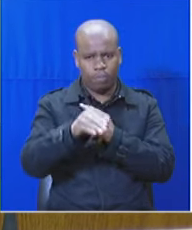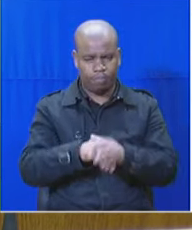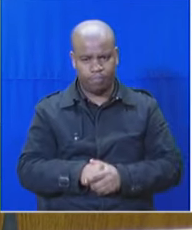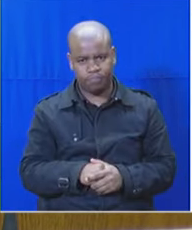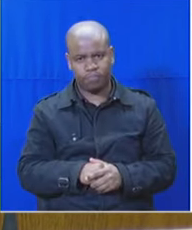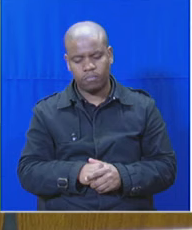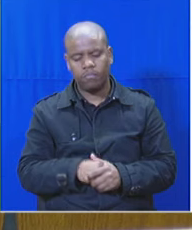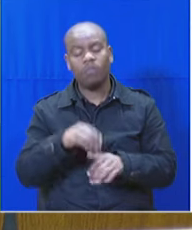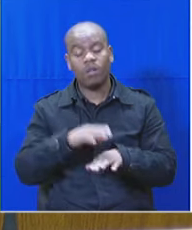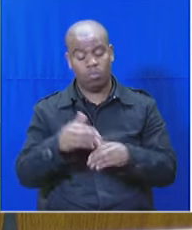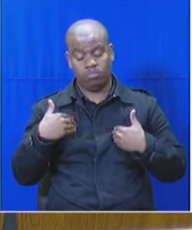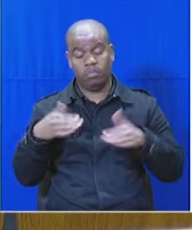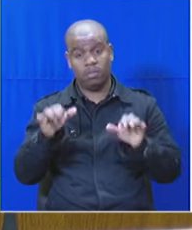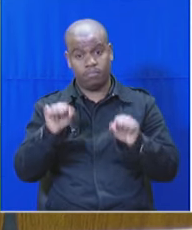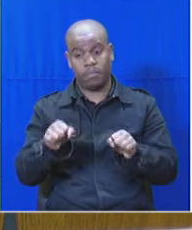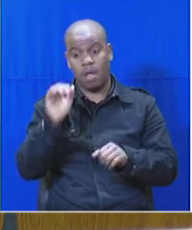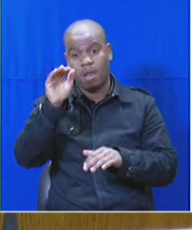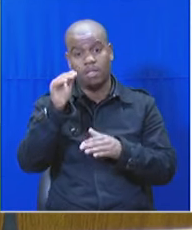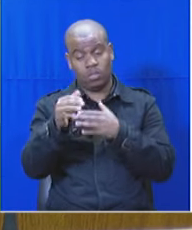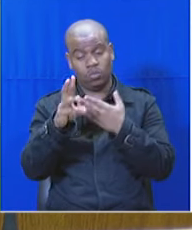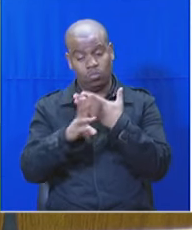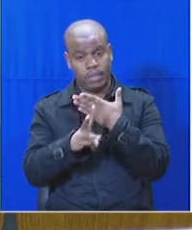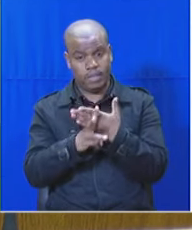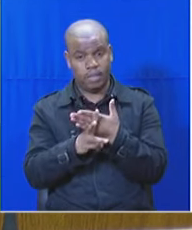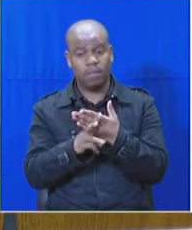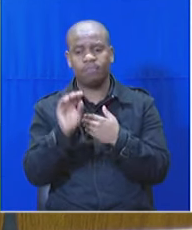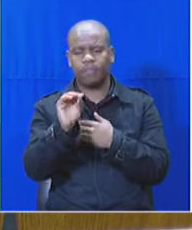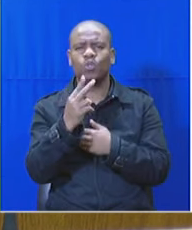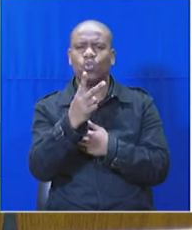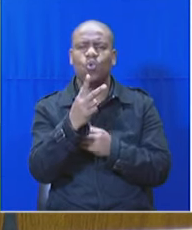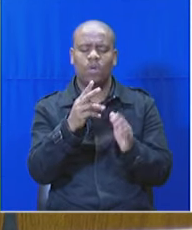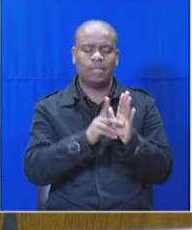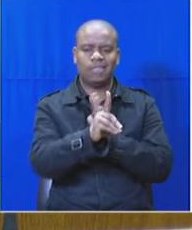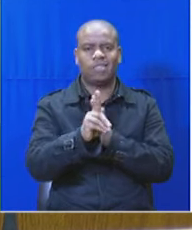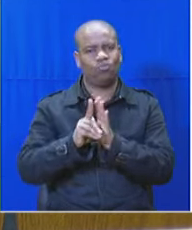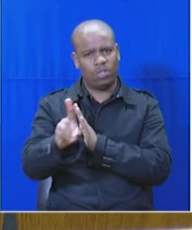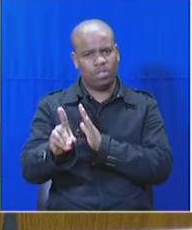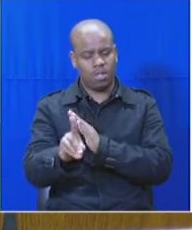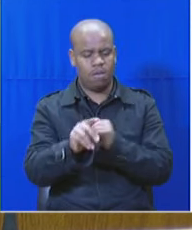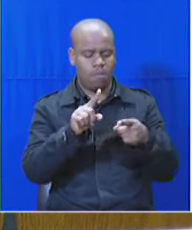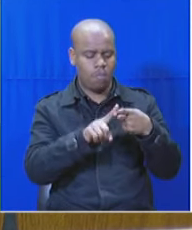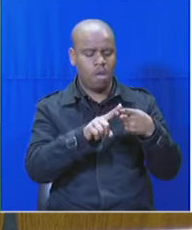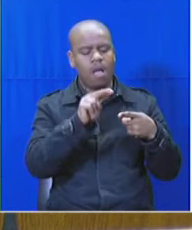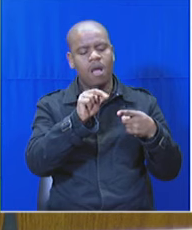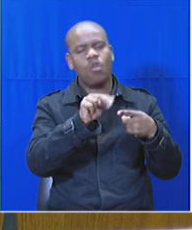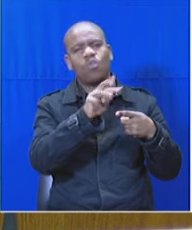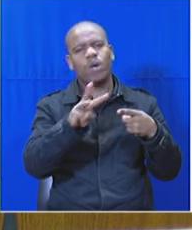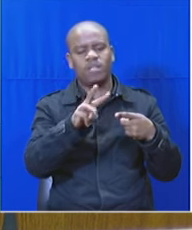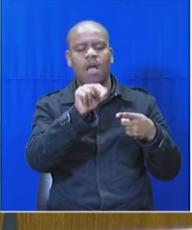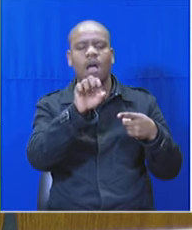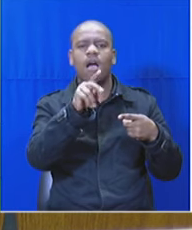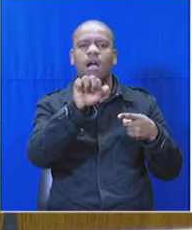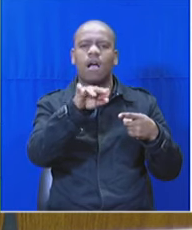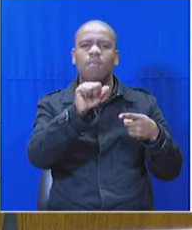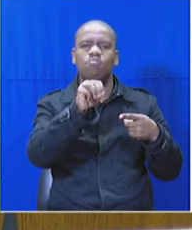Ready to start next week are 2 districts already, Ngakamudiri in Northwest and